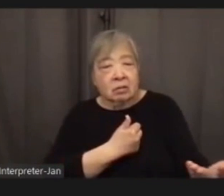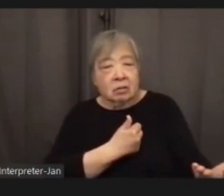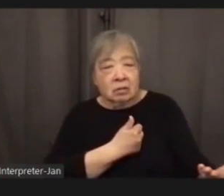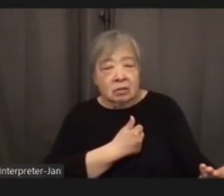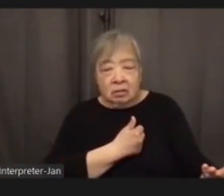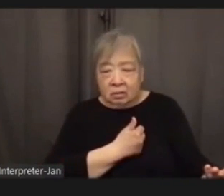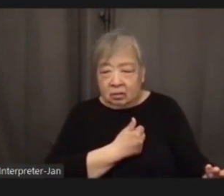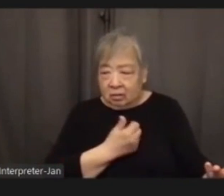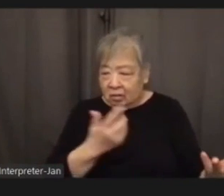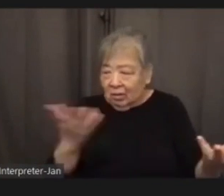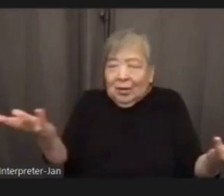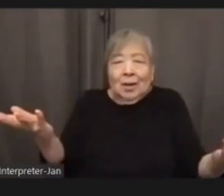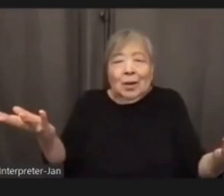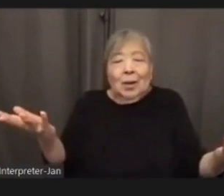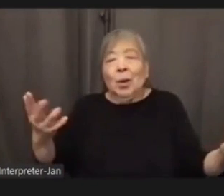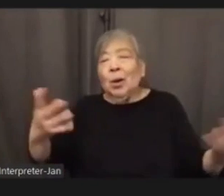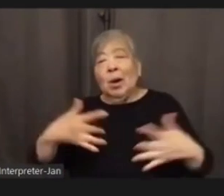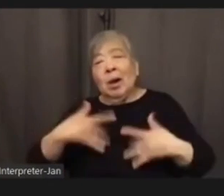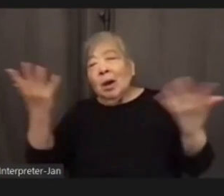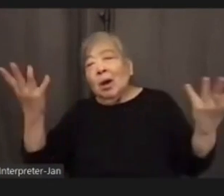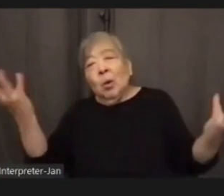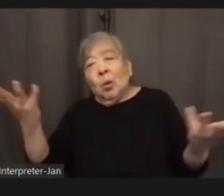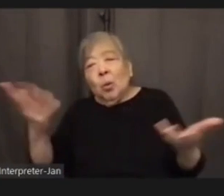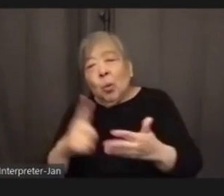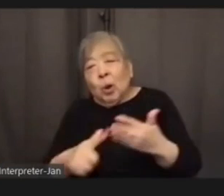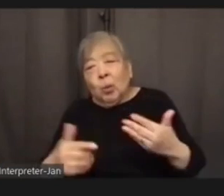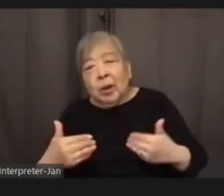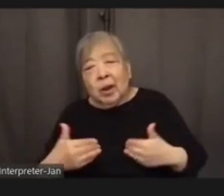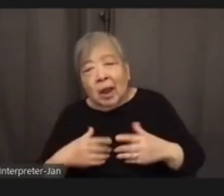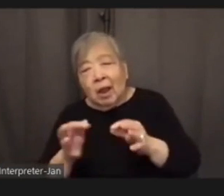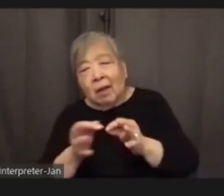What have we got to lose?